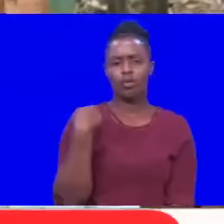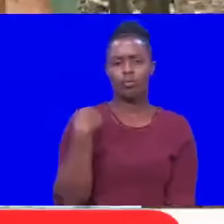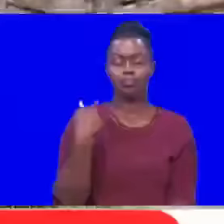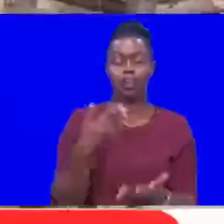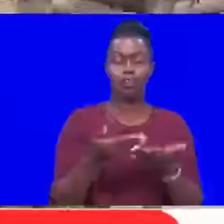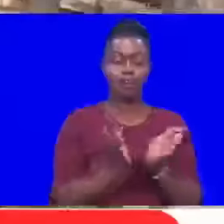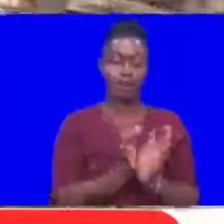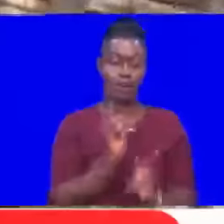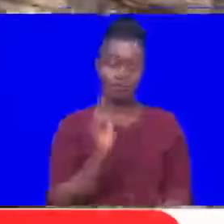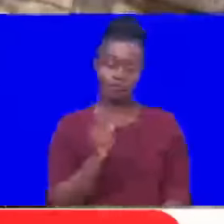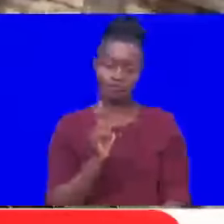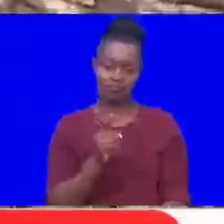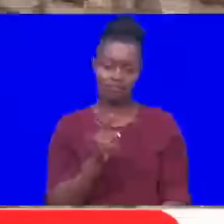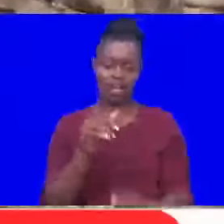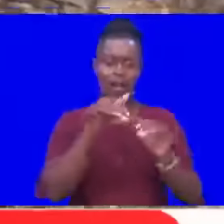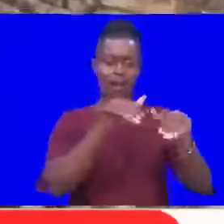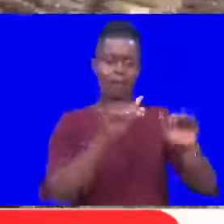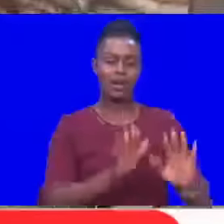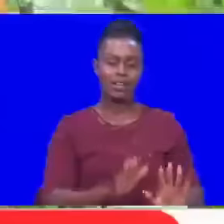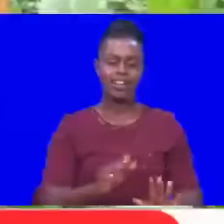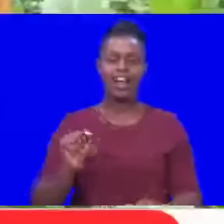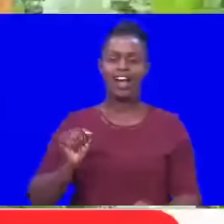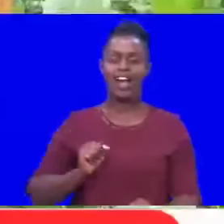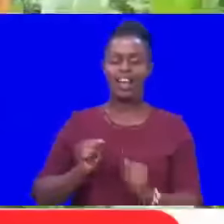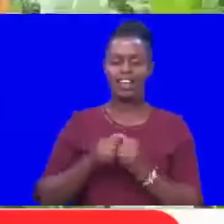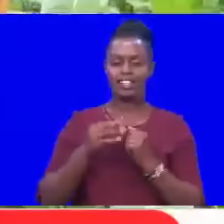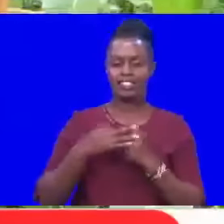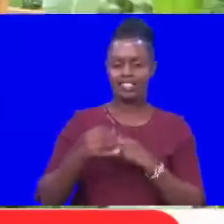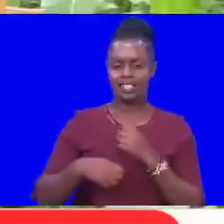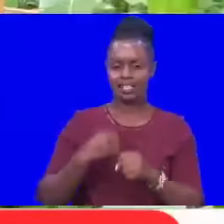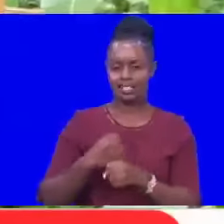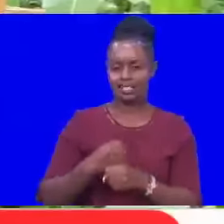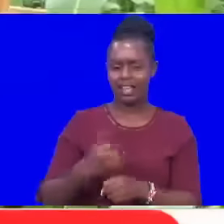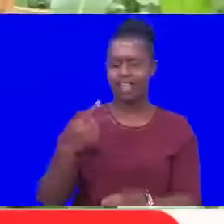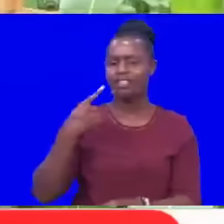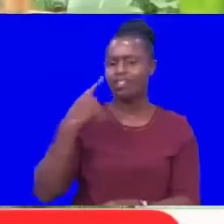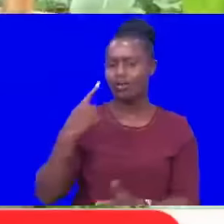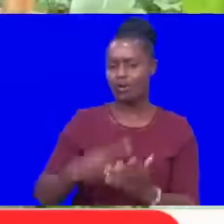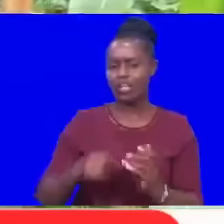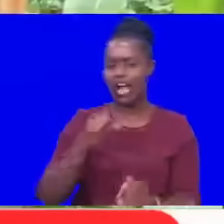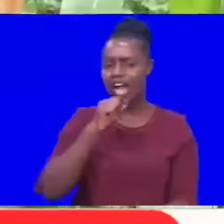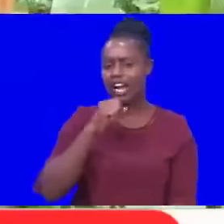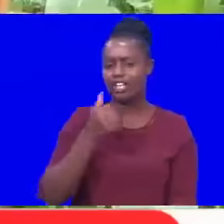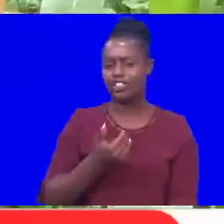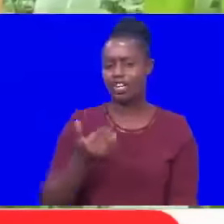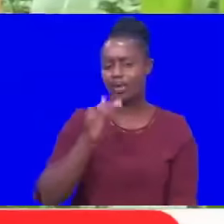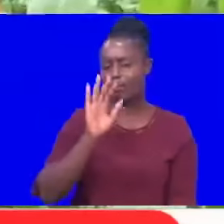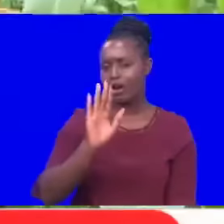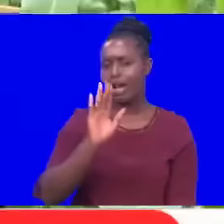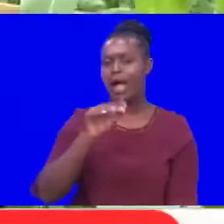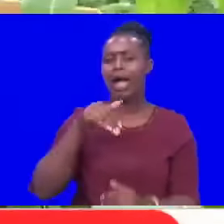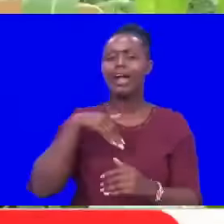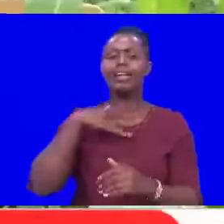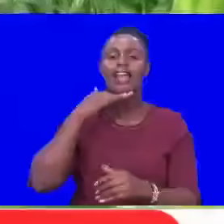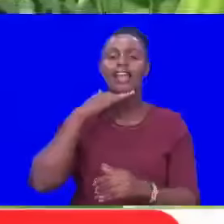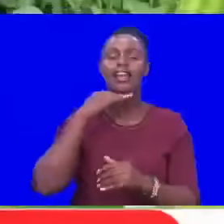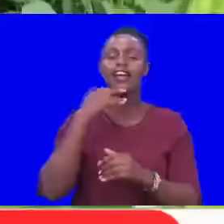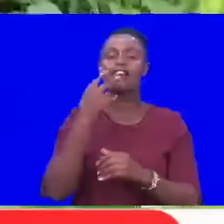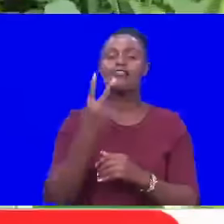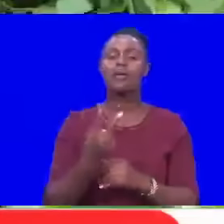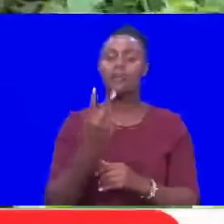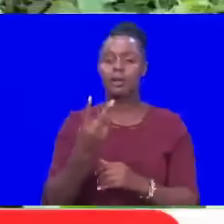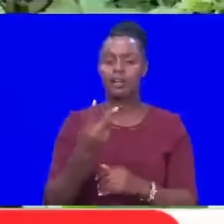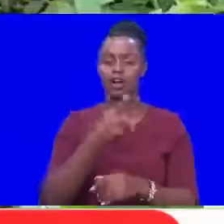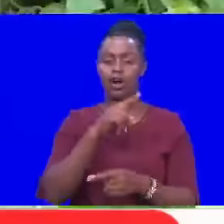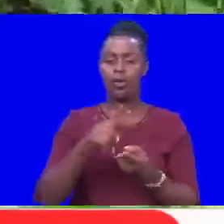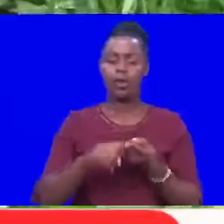buried the body of an 18-year-old girl whom they say was their grandchild, who passed away in February after ailing while